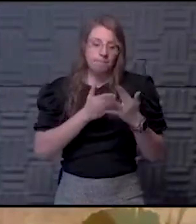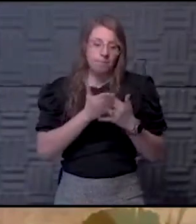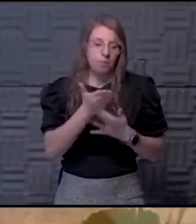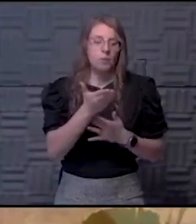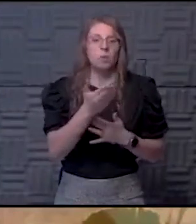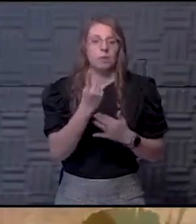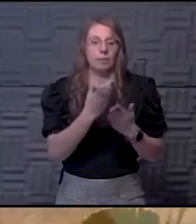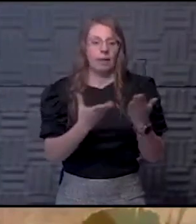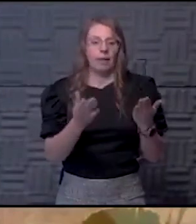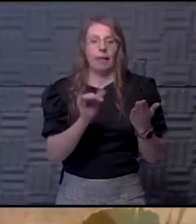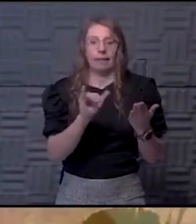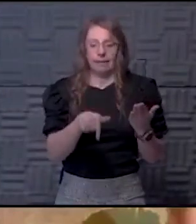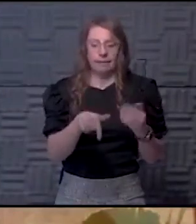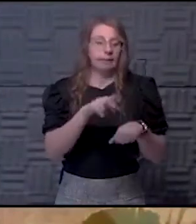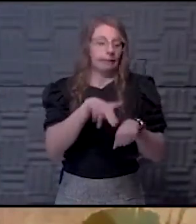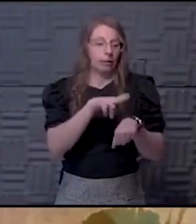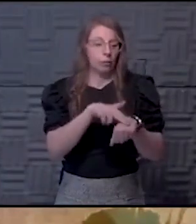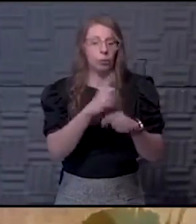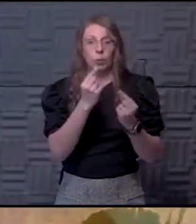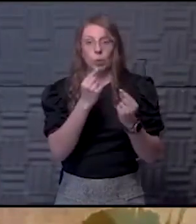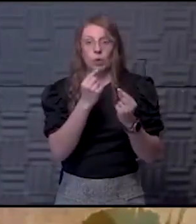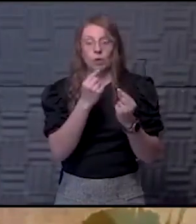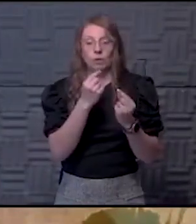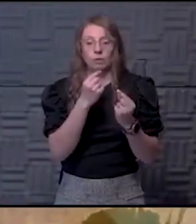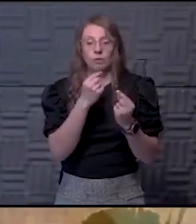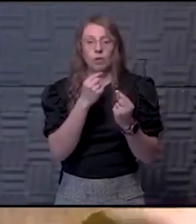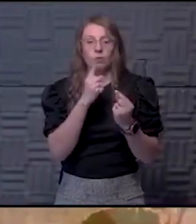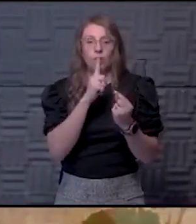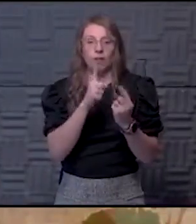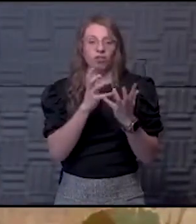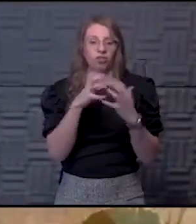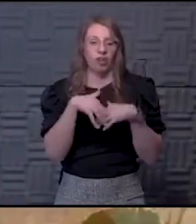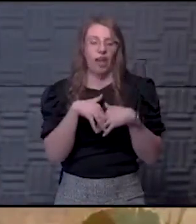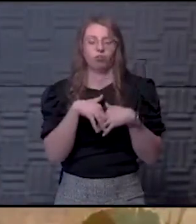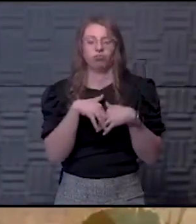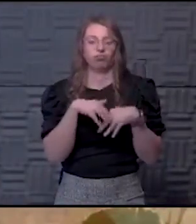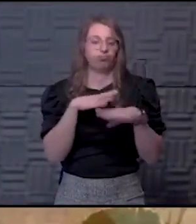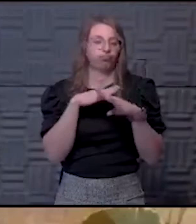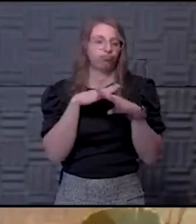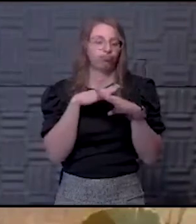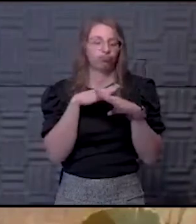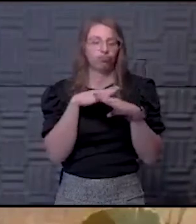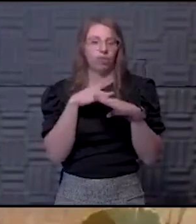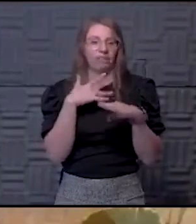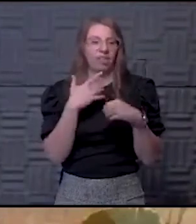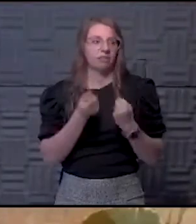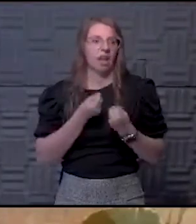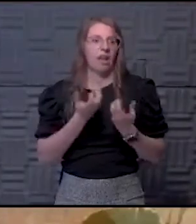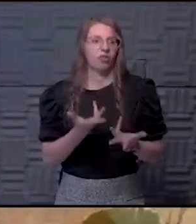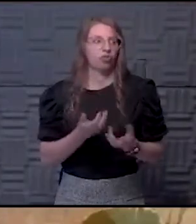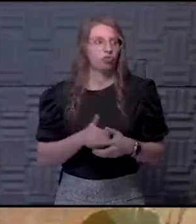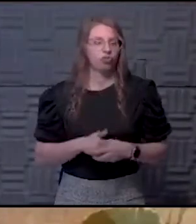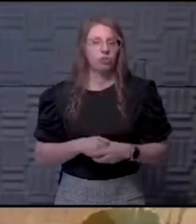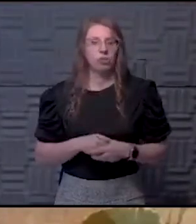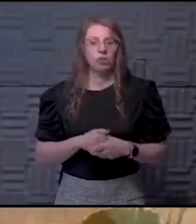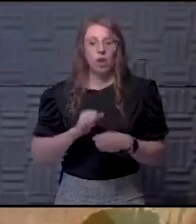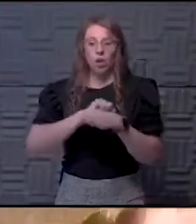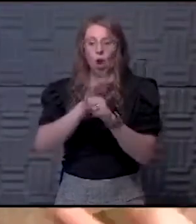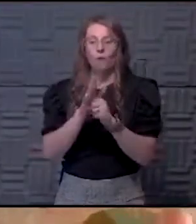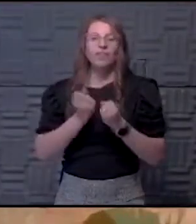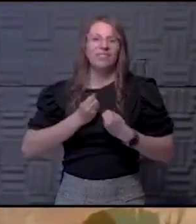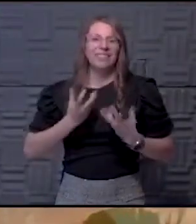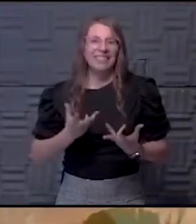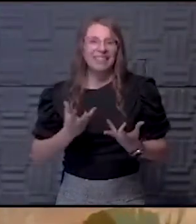the natural things that we do is just kind of go into shutdown, and we start to just feel tired. We've been talking about COVID fatigue,